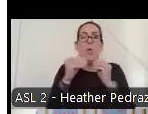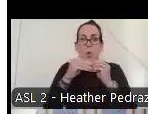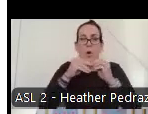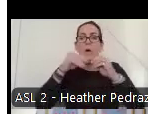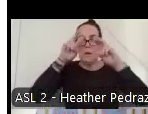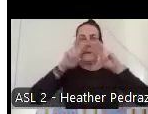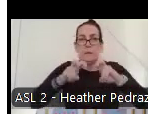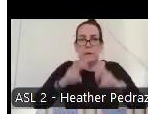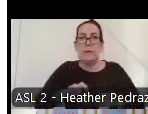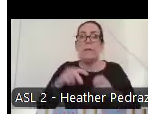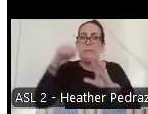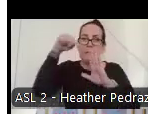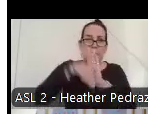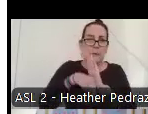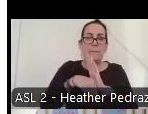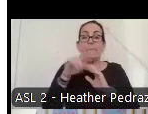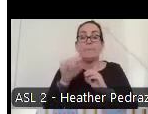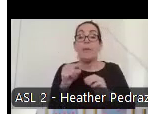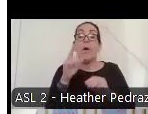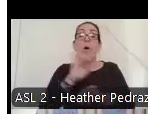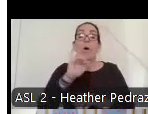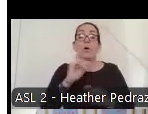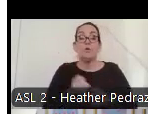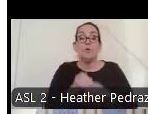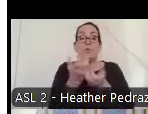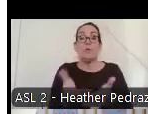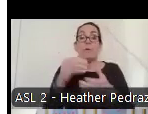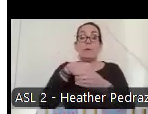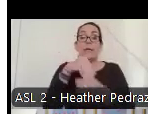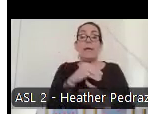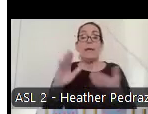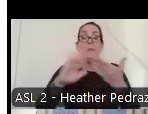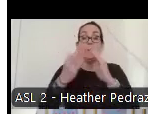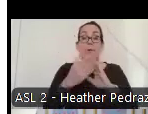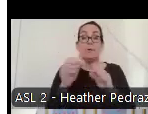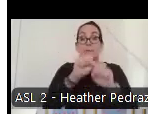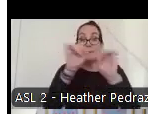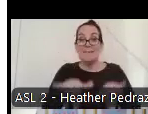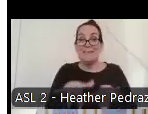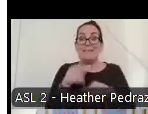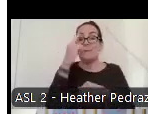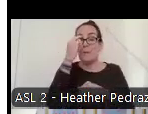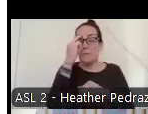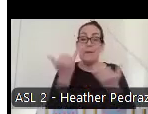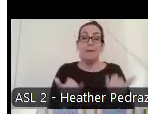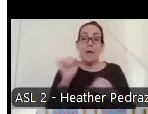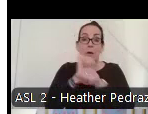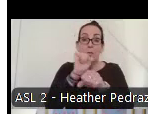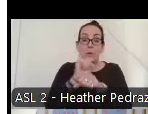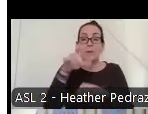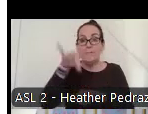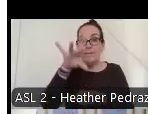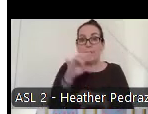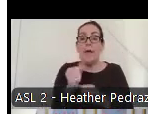we also are bringing this into community systems, and we are currently working on finding scalable